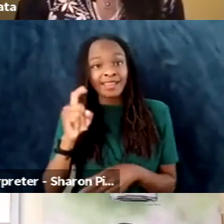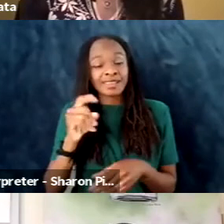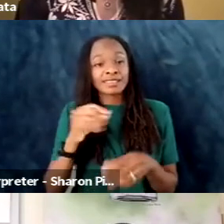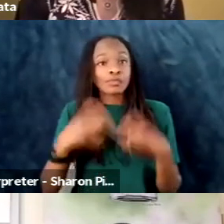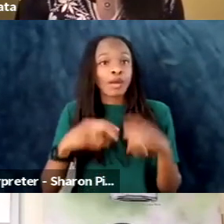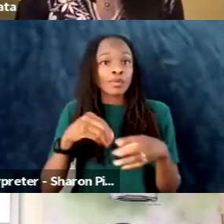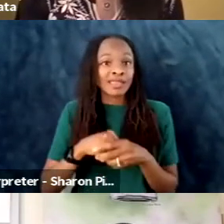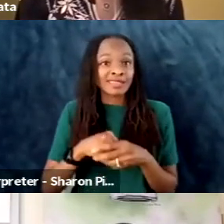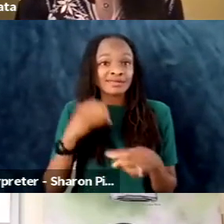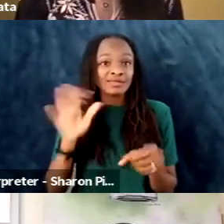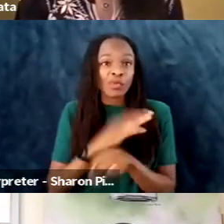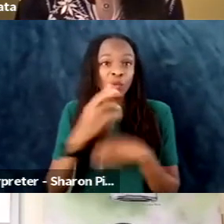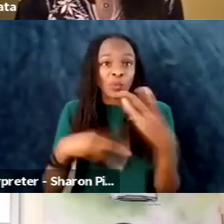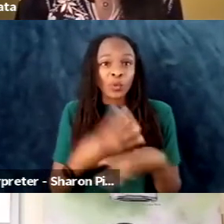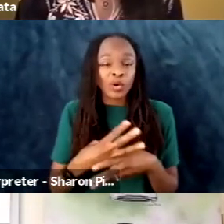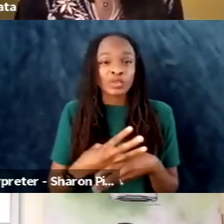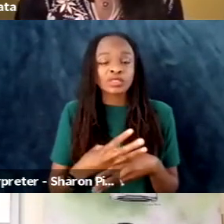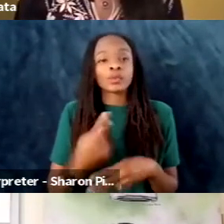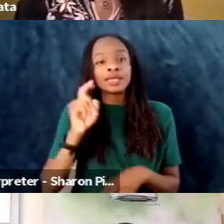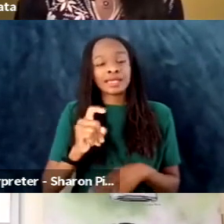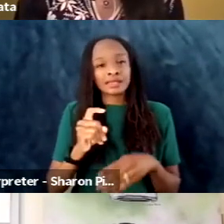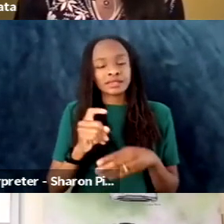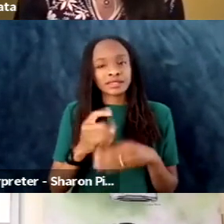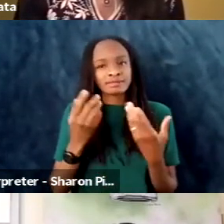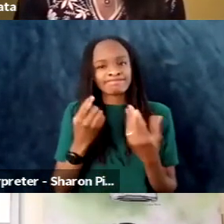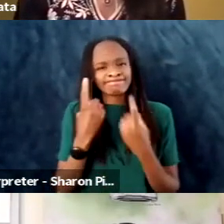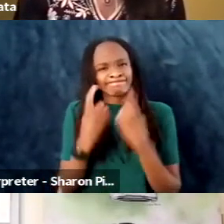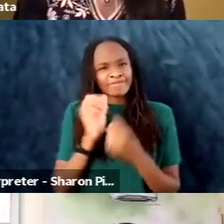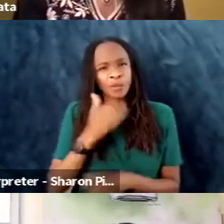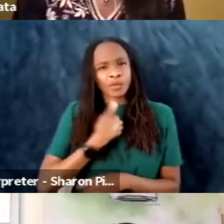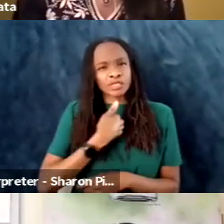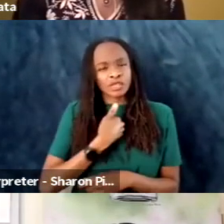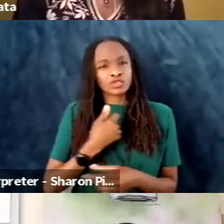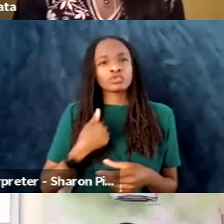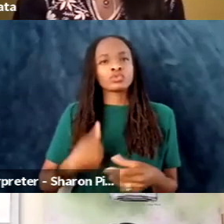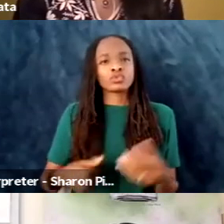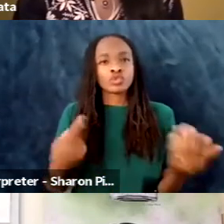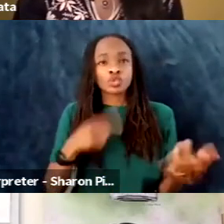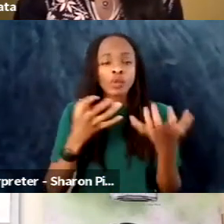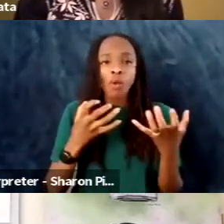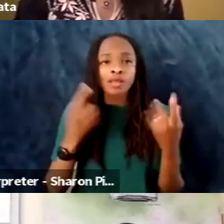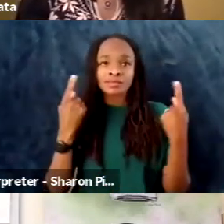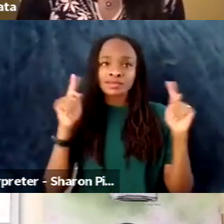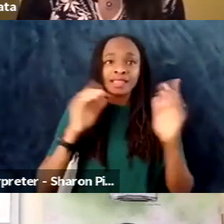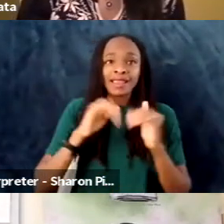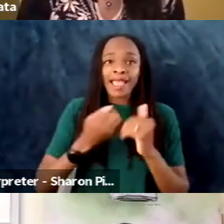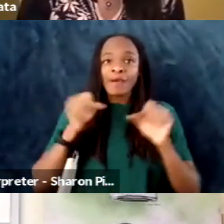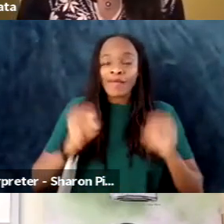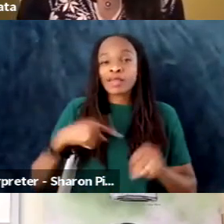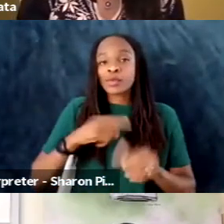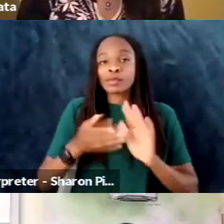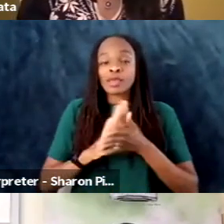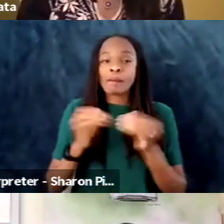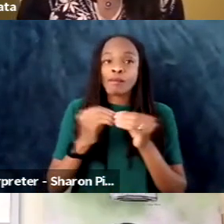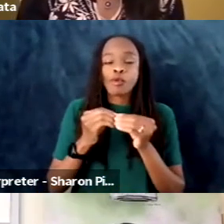marketing, fraternity, we need to ask ourselves is, do we want to be behind on this, or do we want to get ahead? And how can we be even more